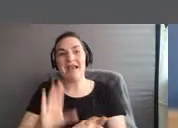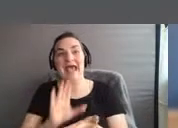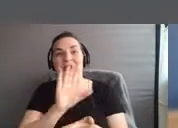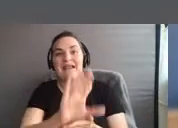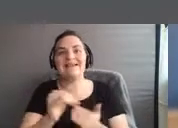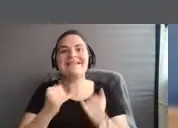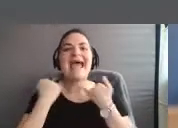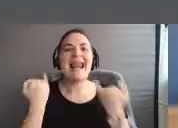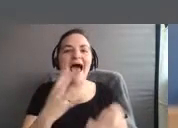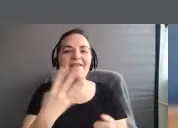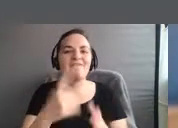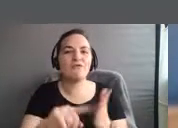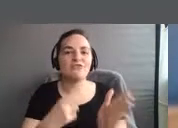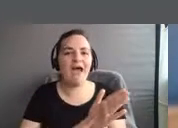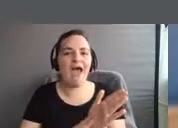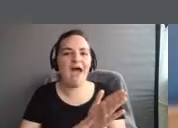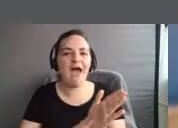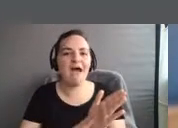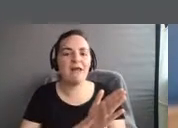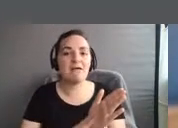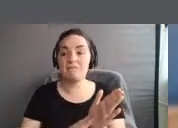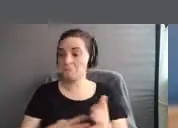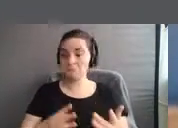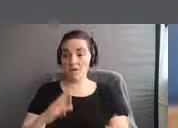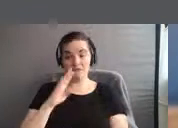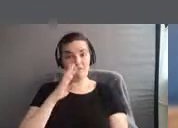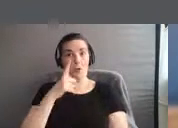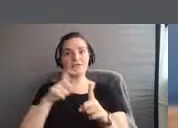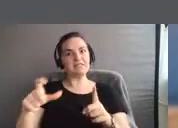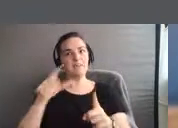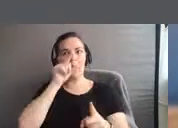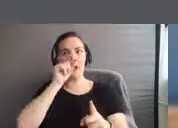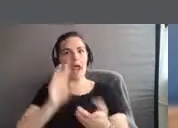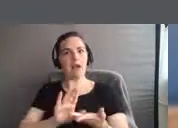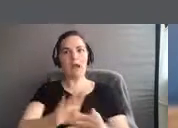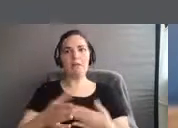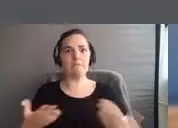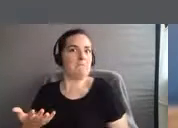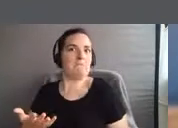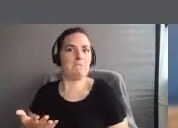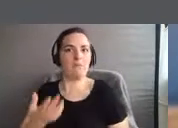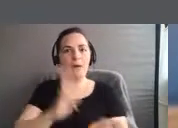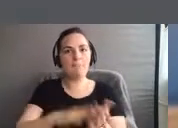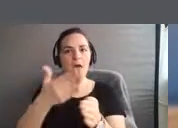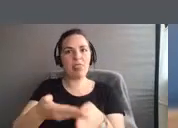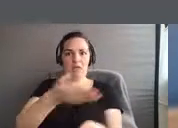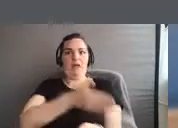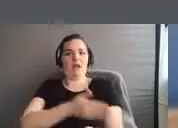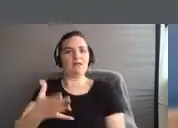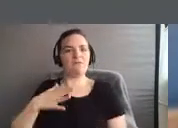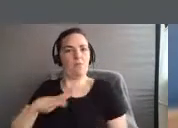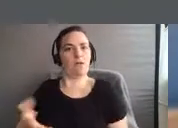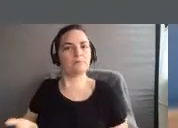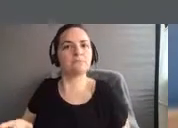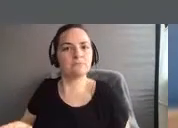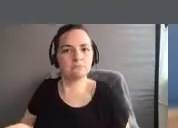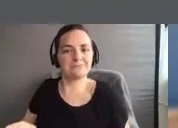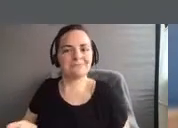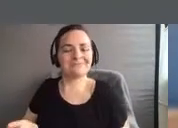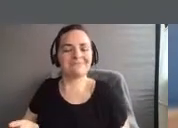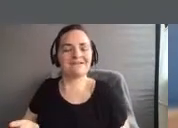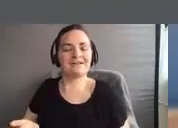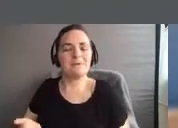January. That doesn't stop you from handing in on the 4th of December. That's fine. You could hand in a month in advance as far as I'm concerned. But